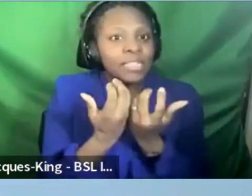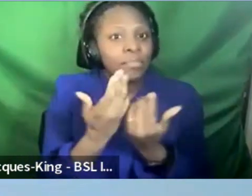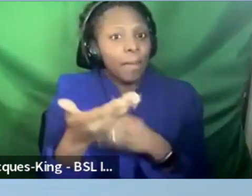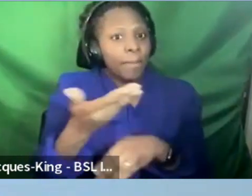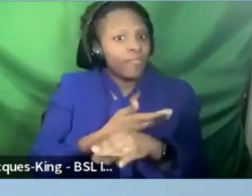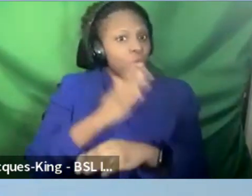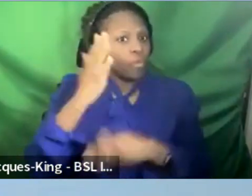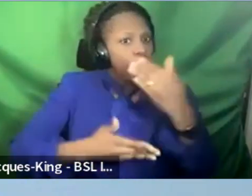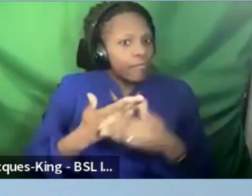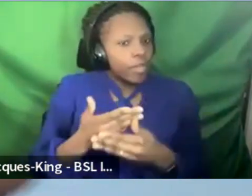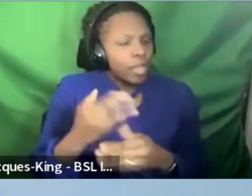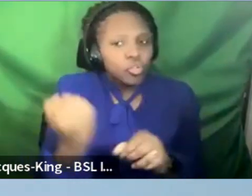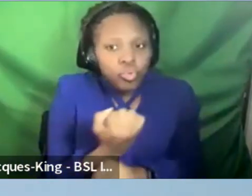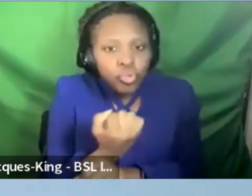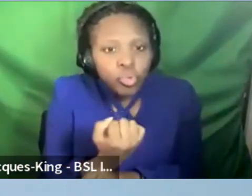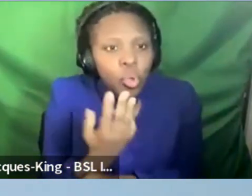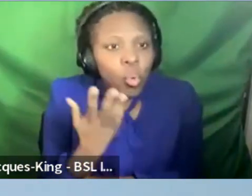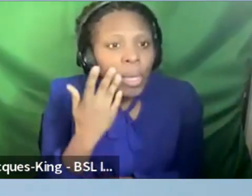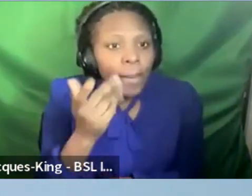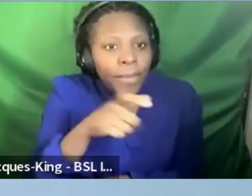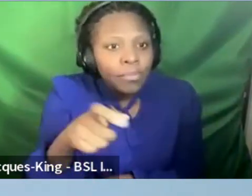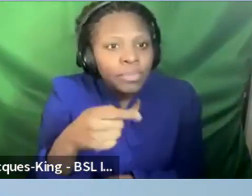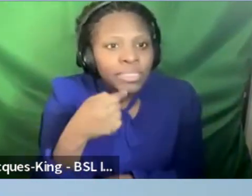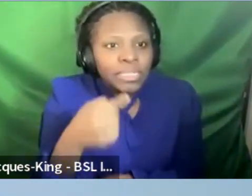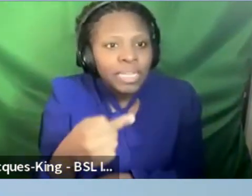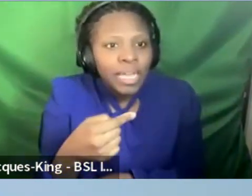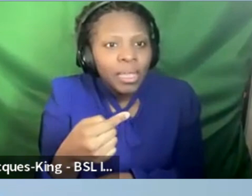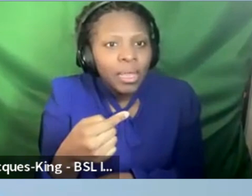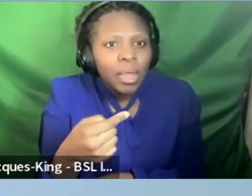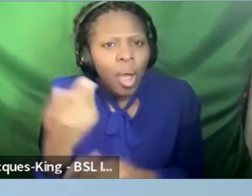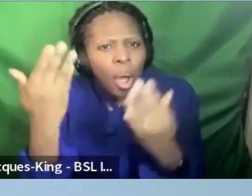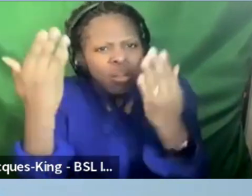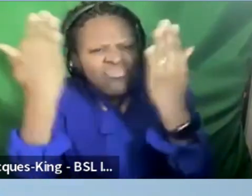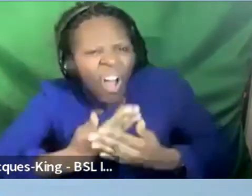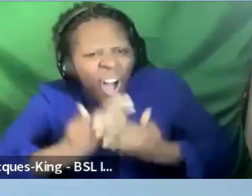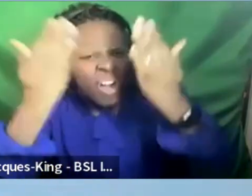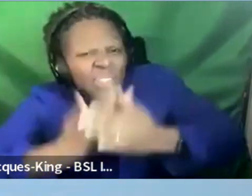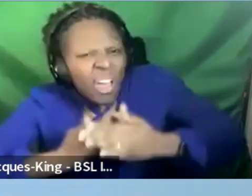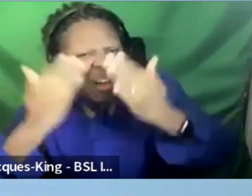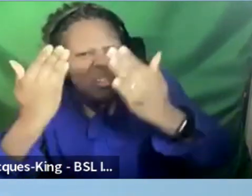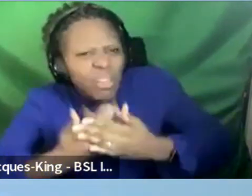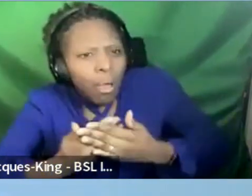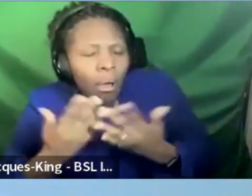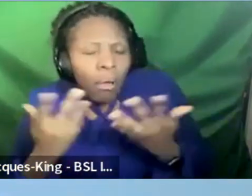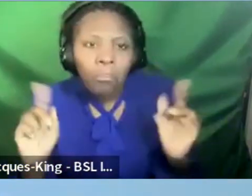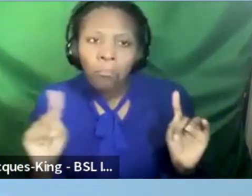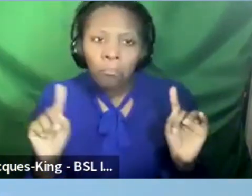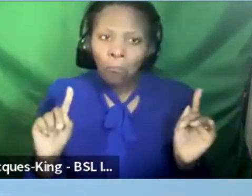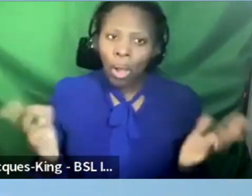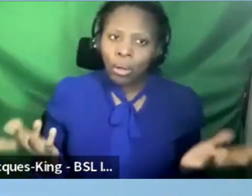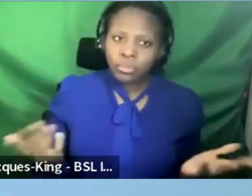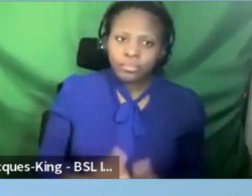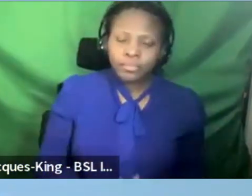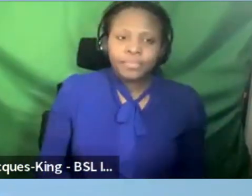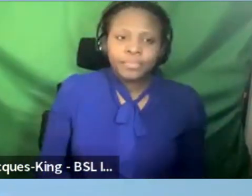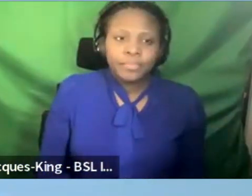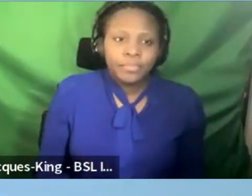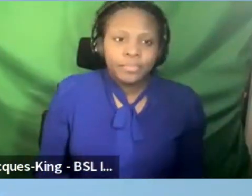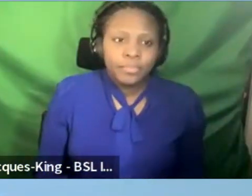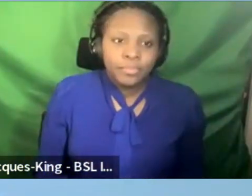seen. No one's talked about this in Shakespeare. What does he do when everyone keeps going, the